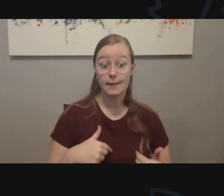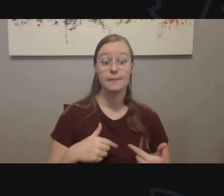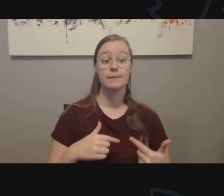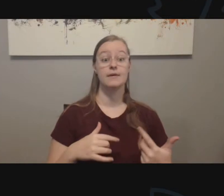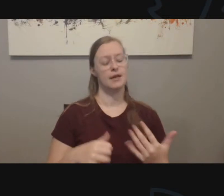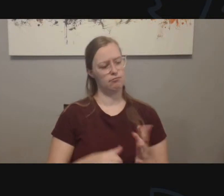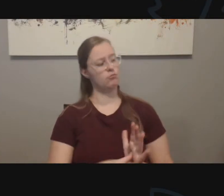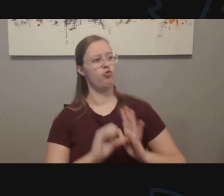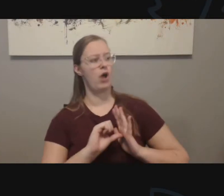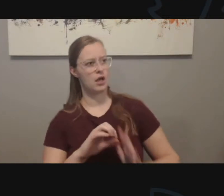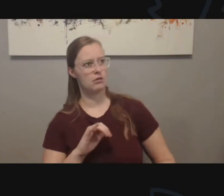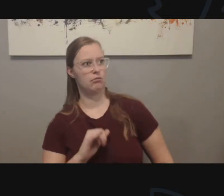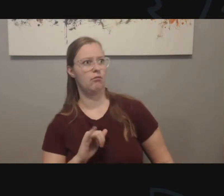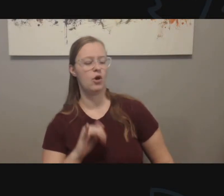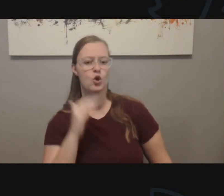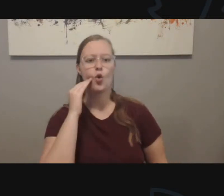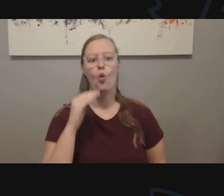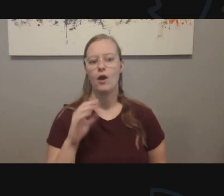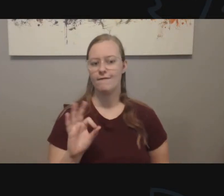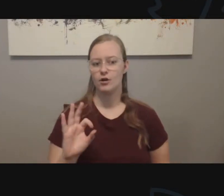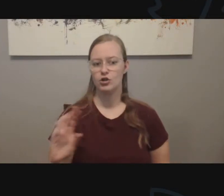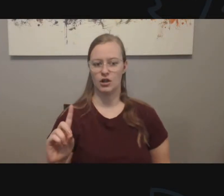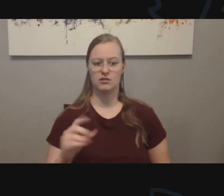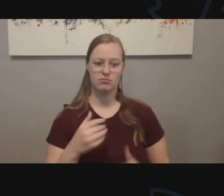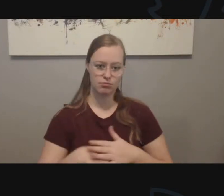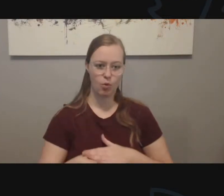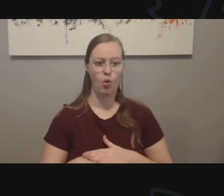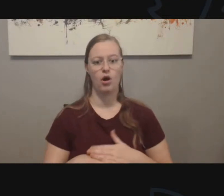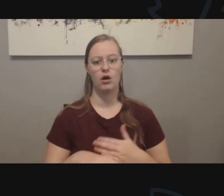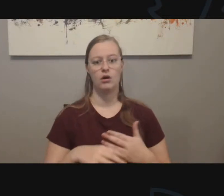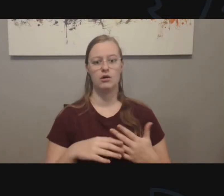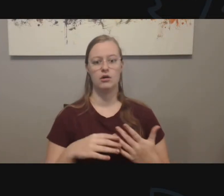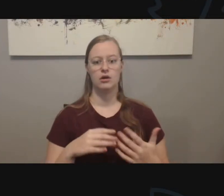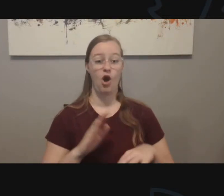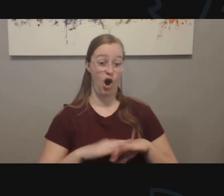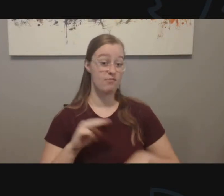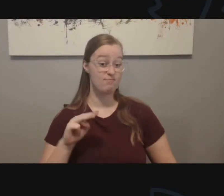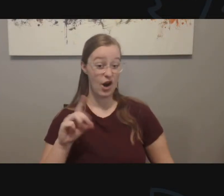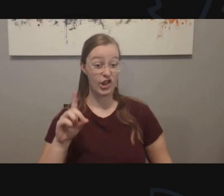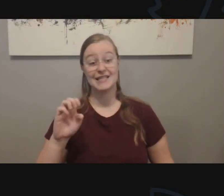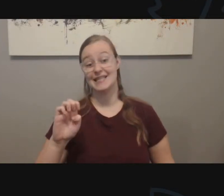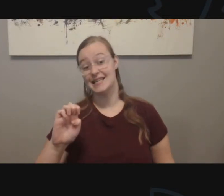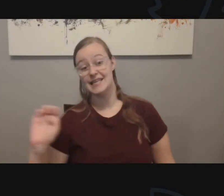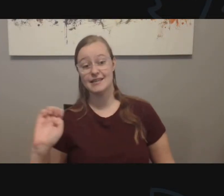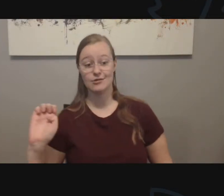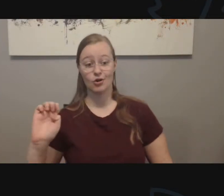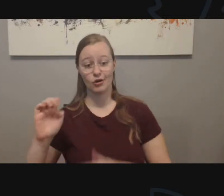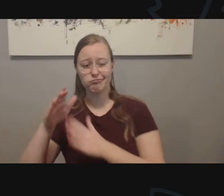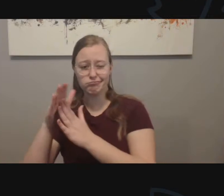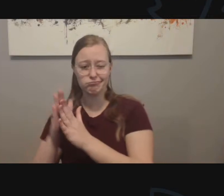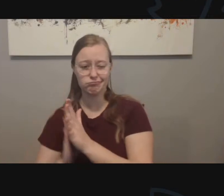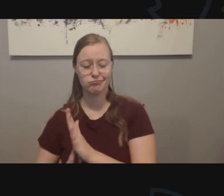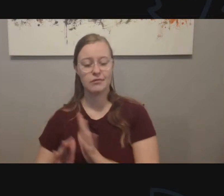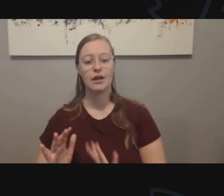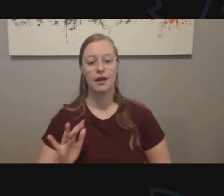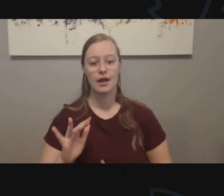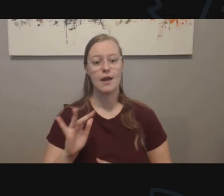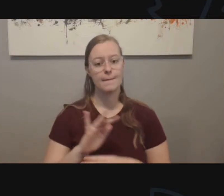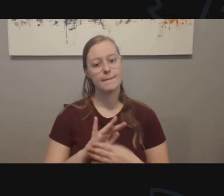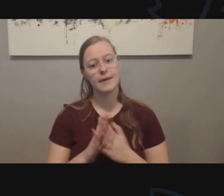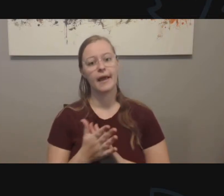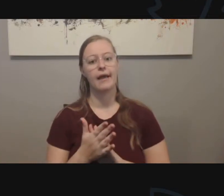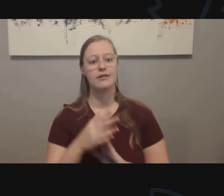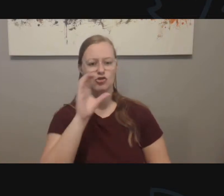and knowing that Douglass was born a Bailey on Maryland's eastern shore, he began searching for